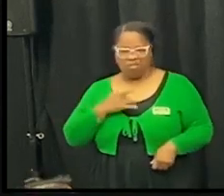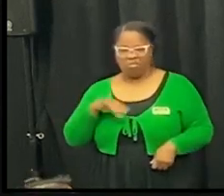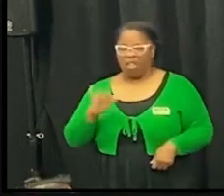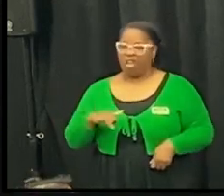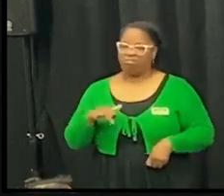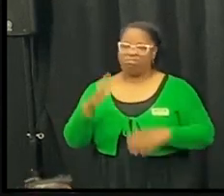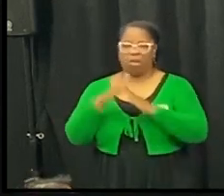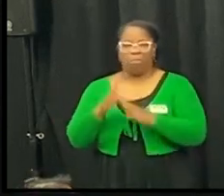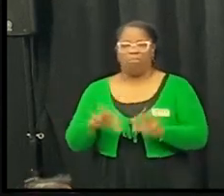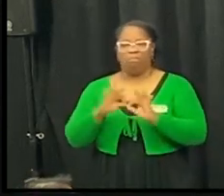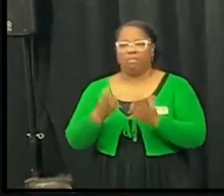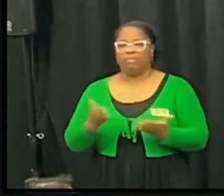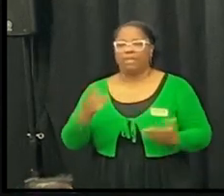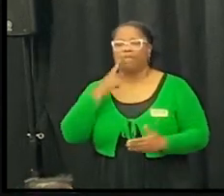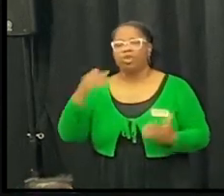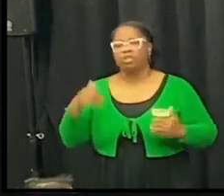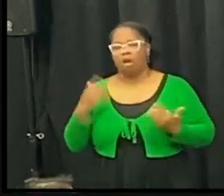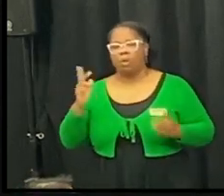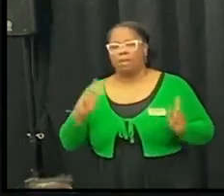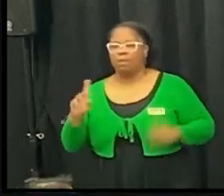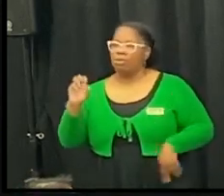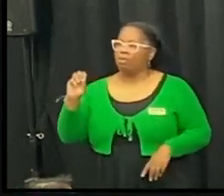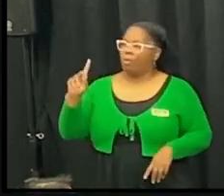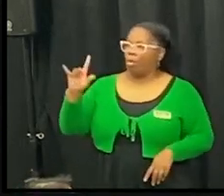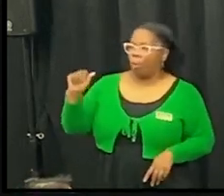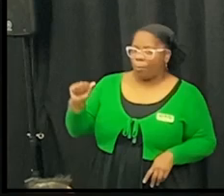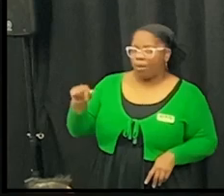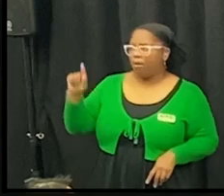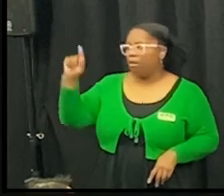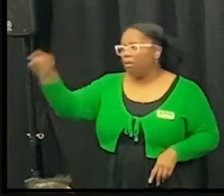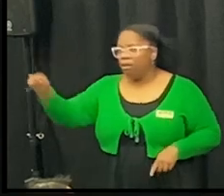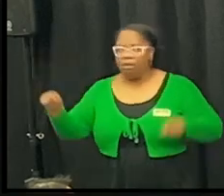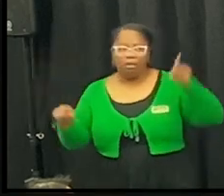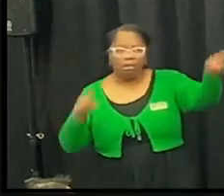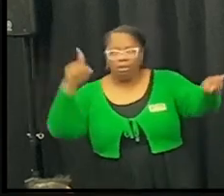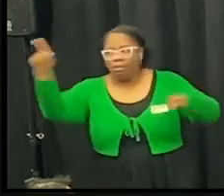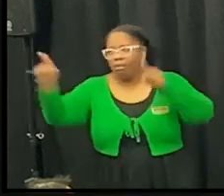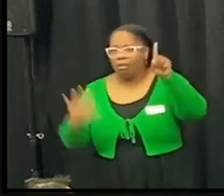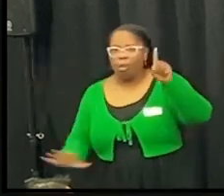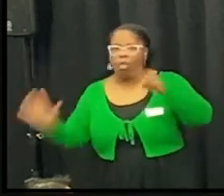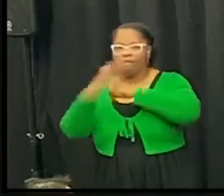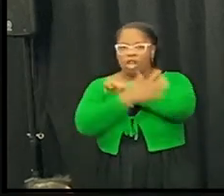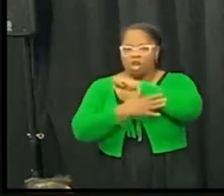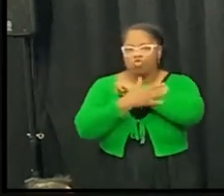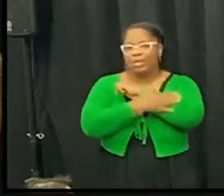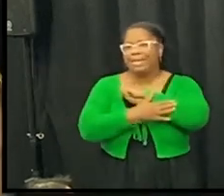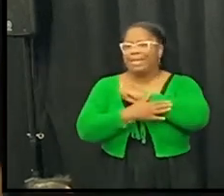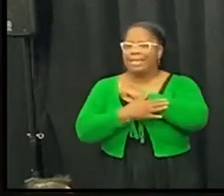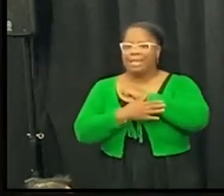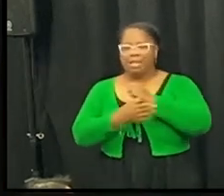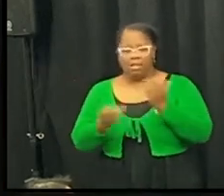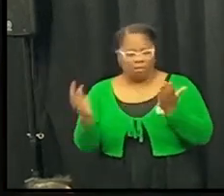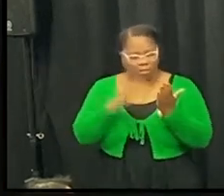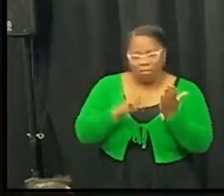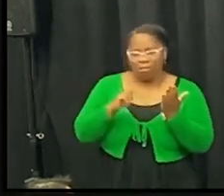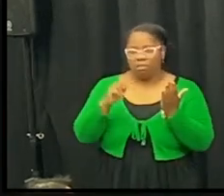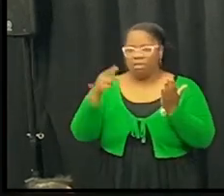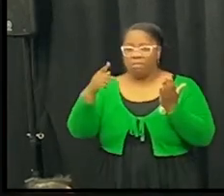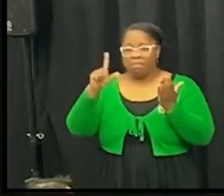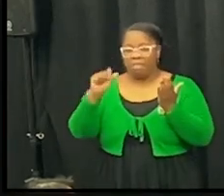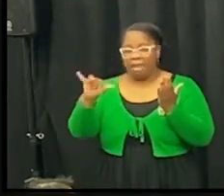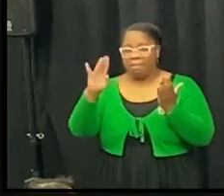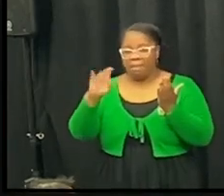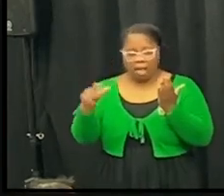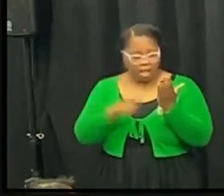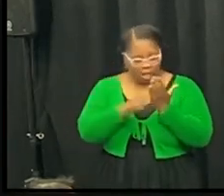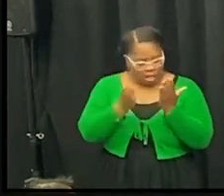for, younger folks in Oklahoma and in wherever they are. They, they get on Playbill, they see all these faces, and they feel like it's so